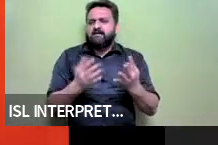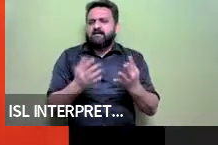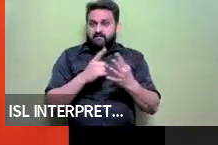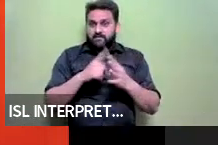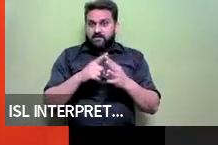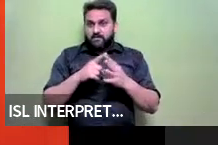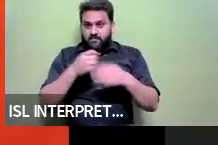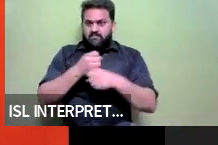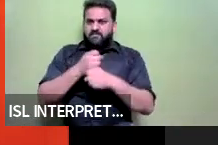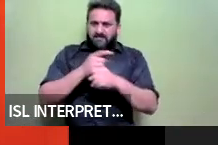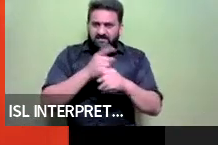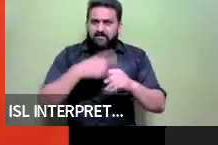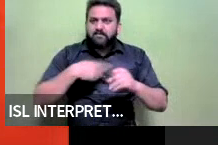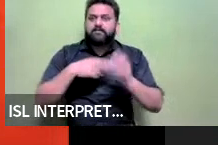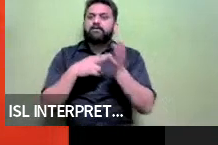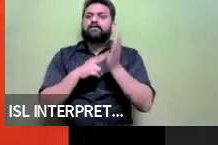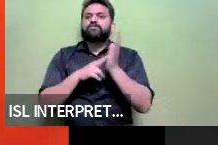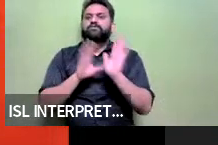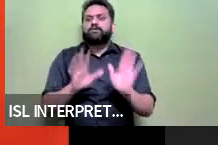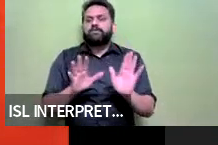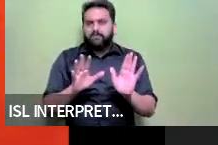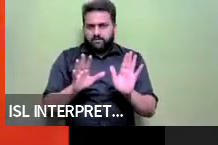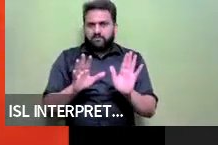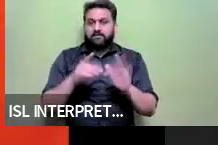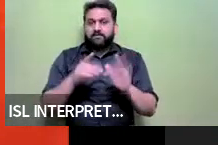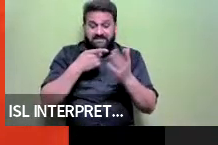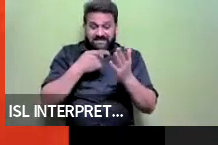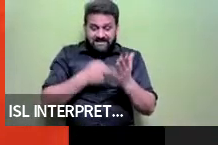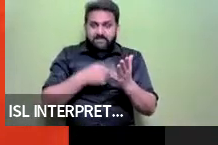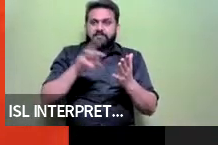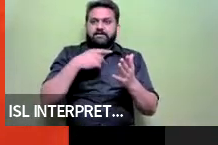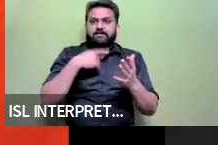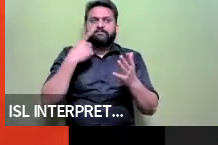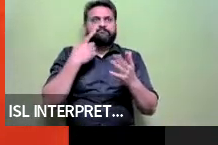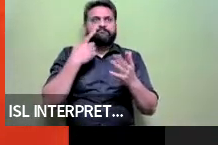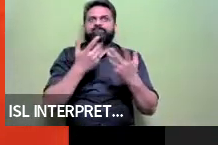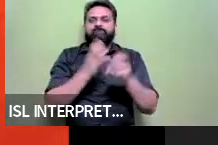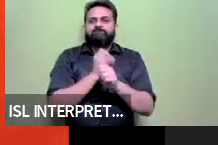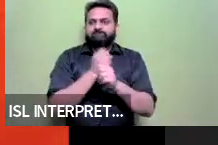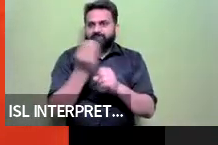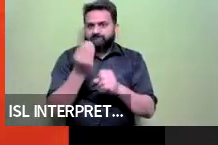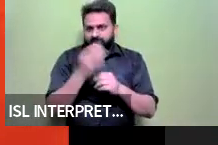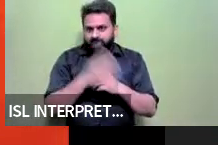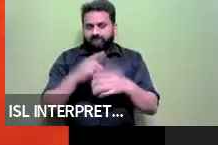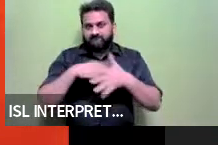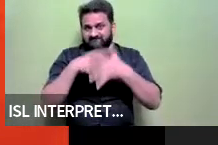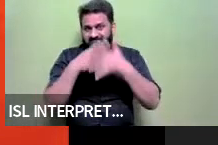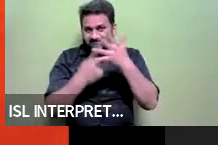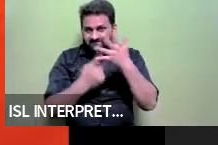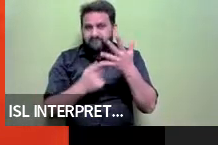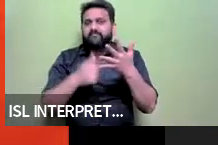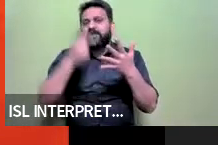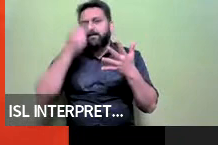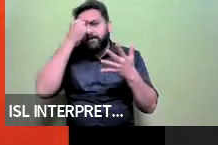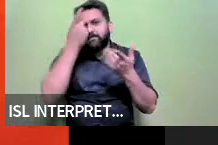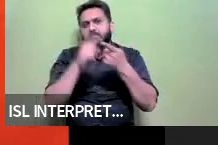make it normal, natural, and engaging. That's what it lacks sometimes. So this is what we have to deal with